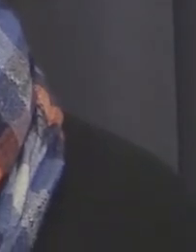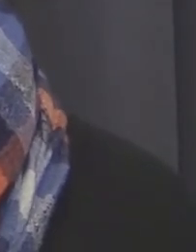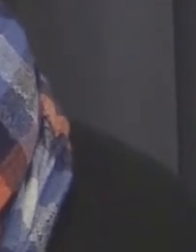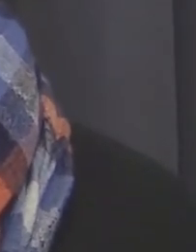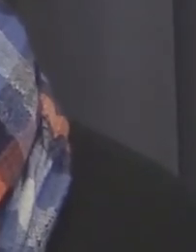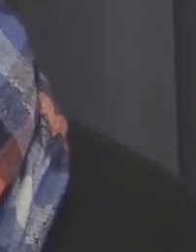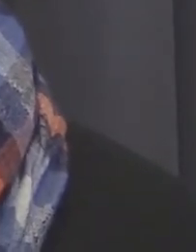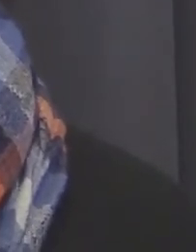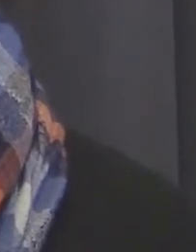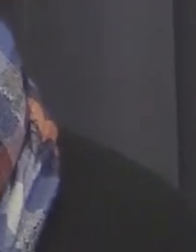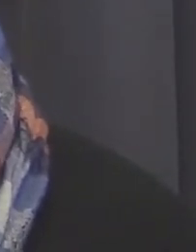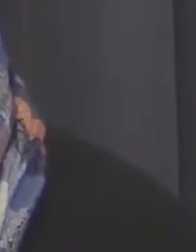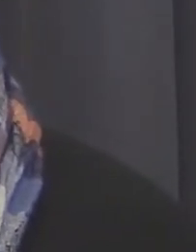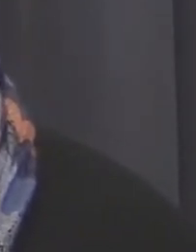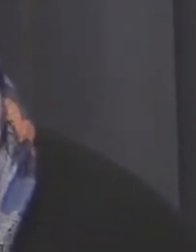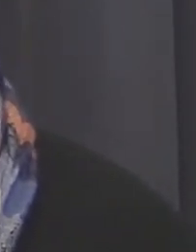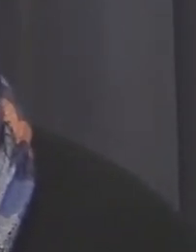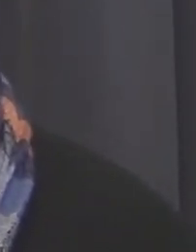foreign